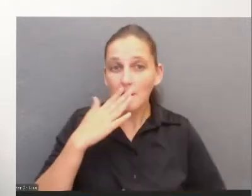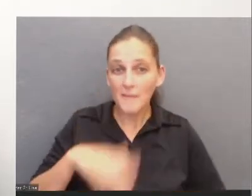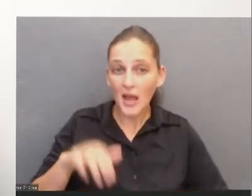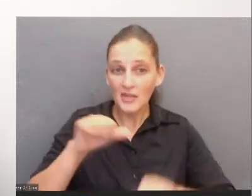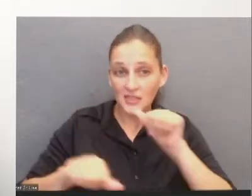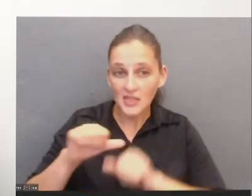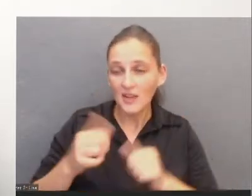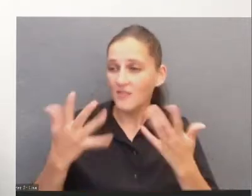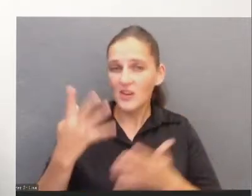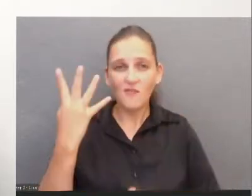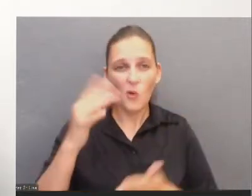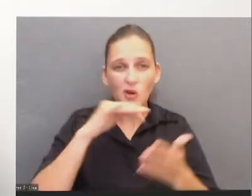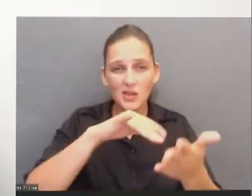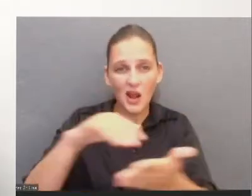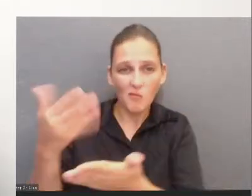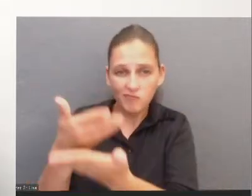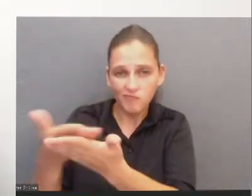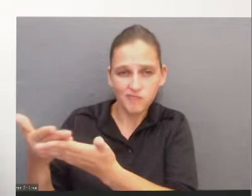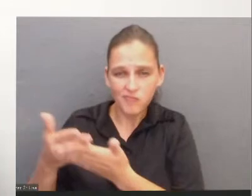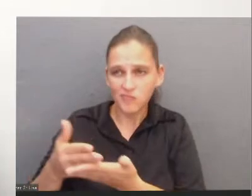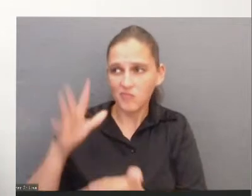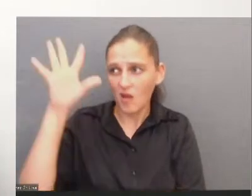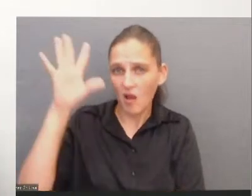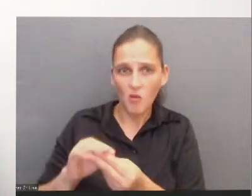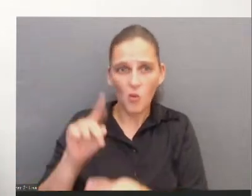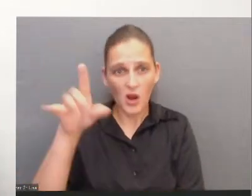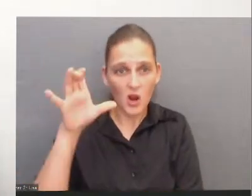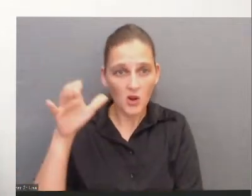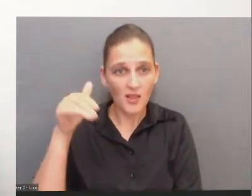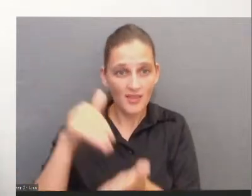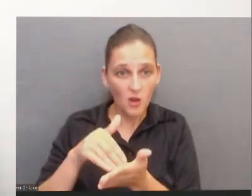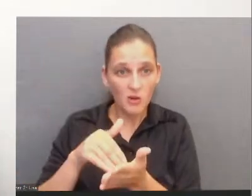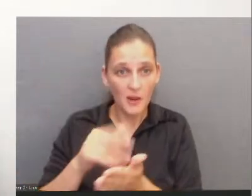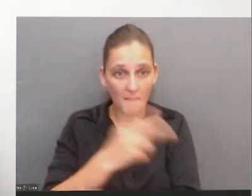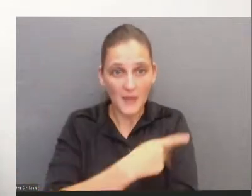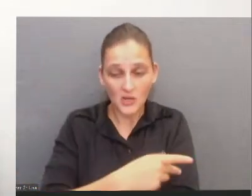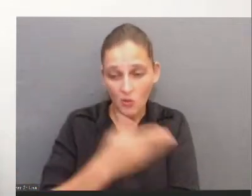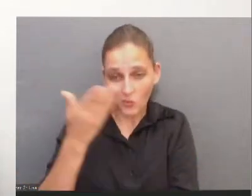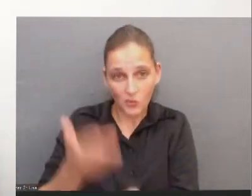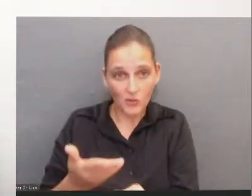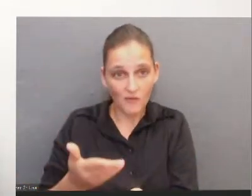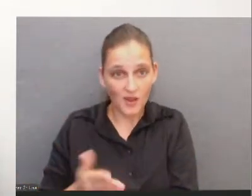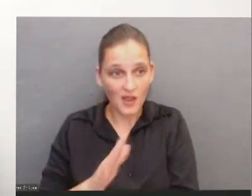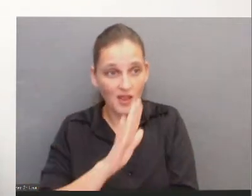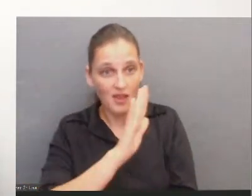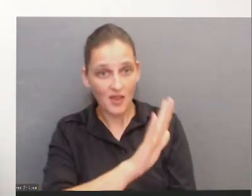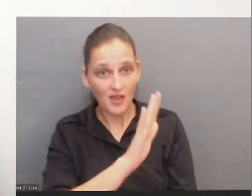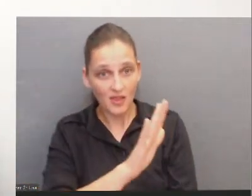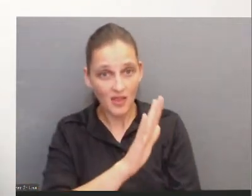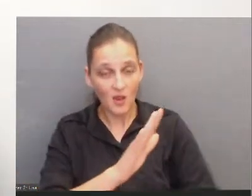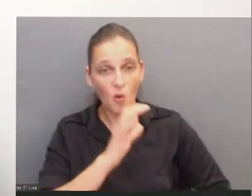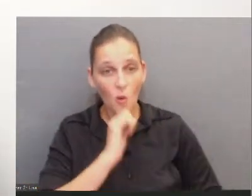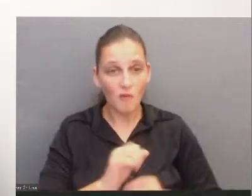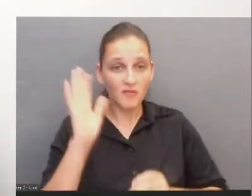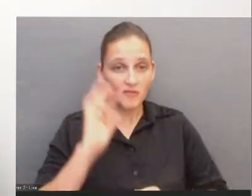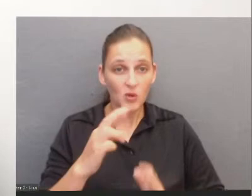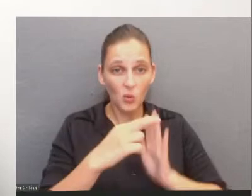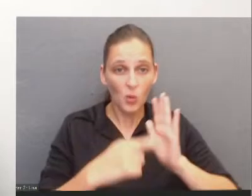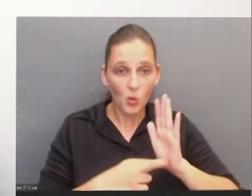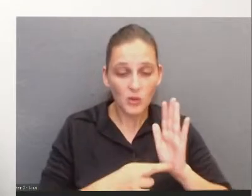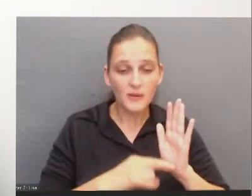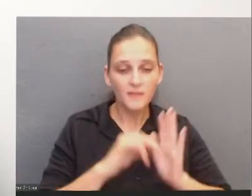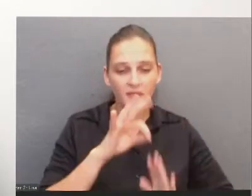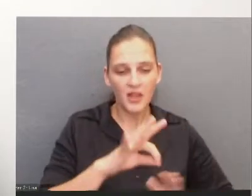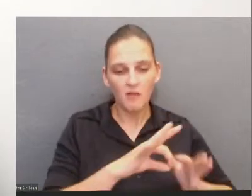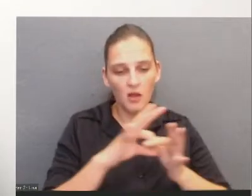now all confirm that both SOFA alone, as well as when embedded in triage guidance, such as used by Idaho and Montana, assigns